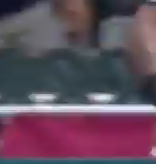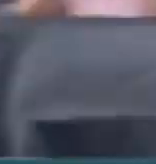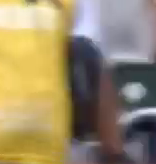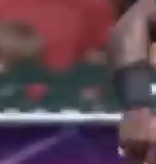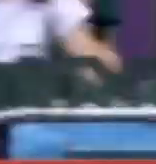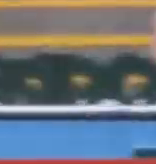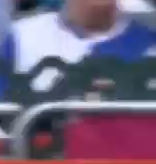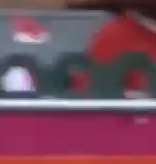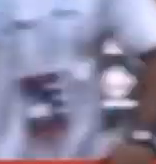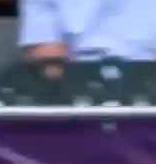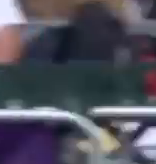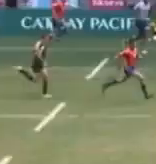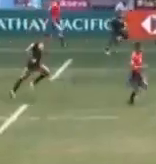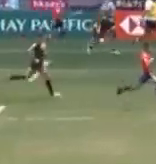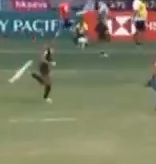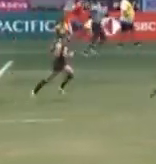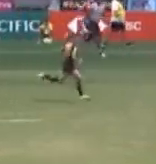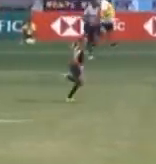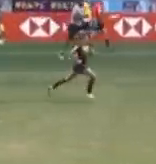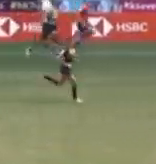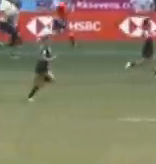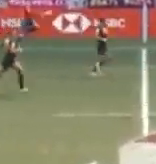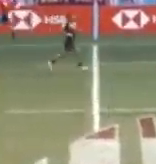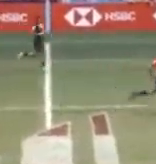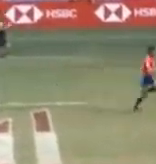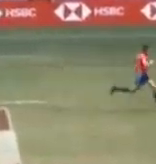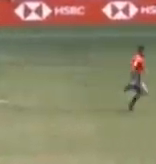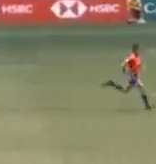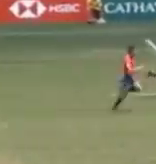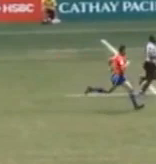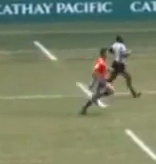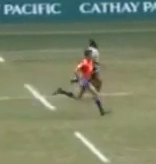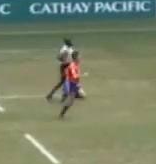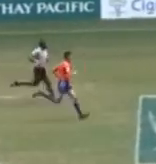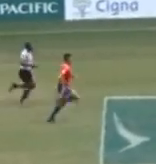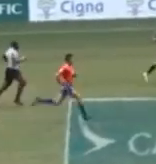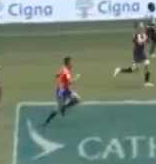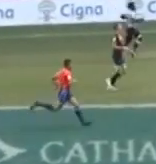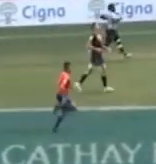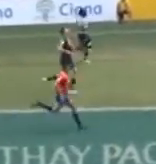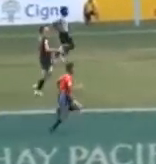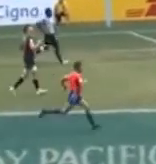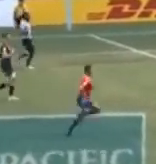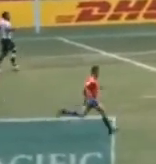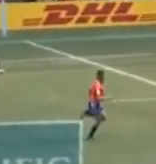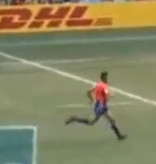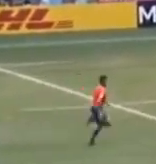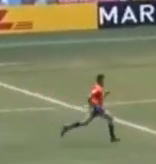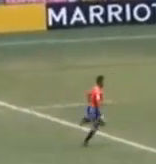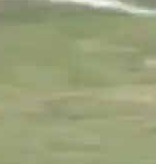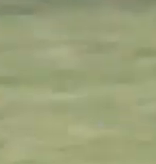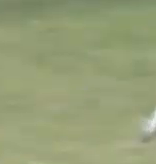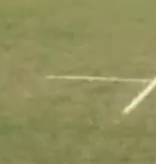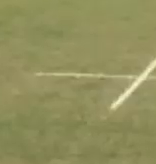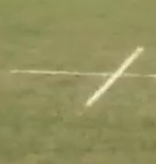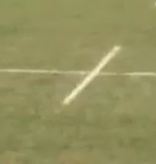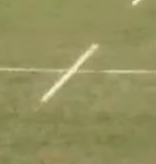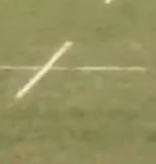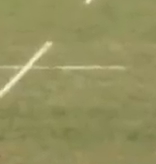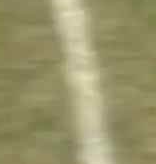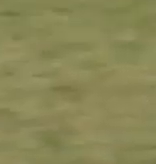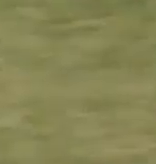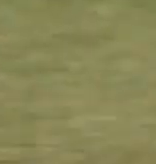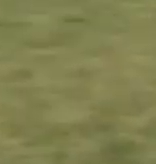said Hong Kong's 4th wave of infections and similar problems elsewhere around the world prompted them to shift the event